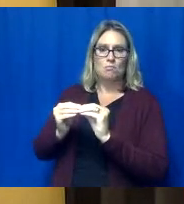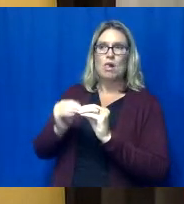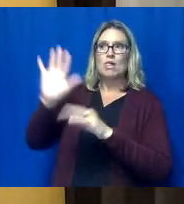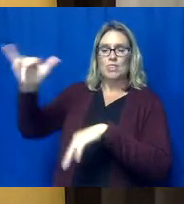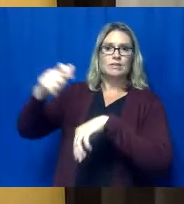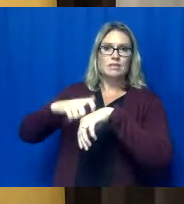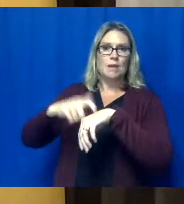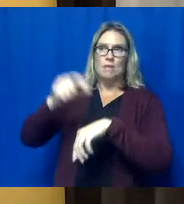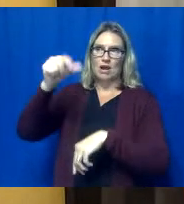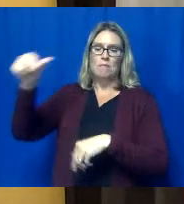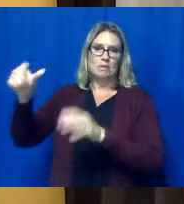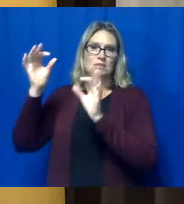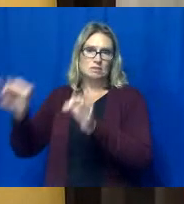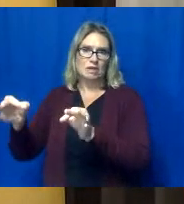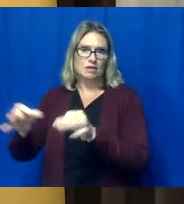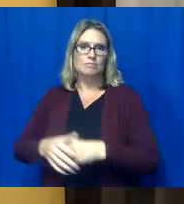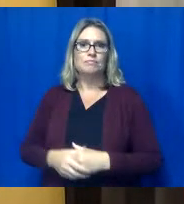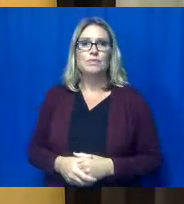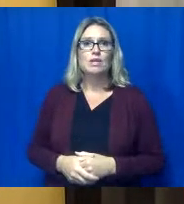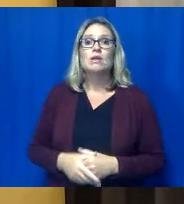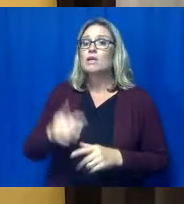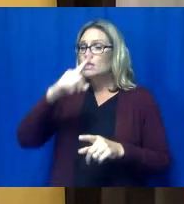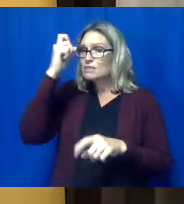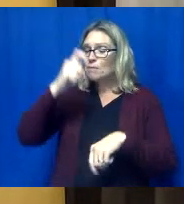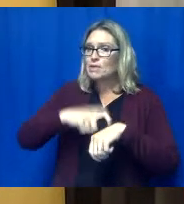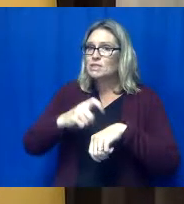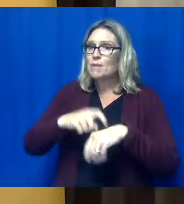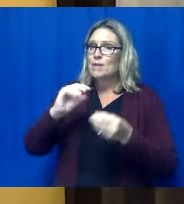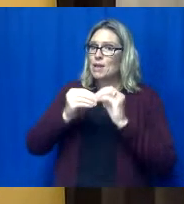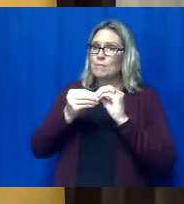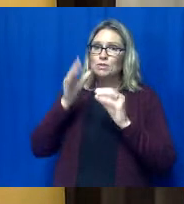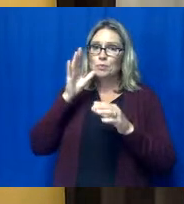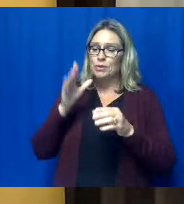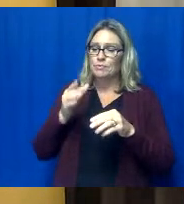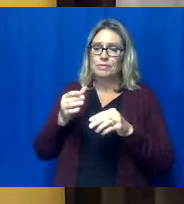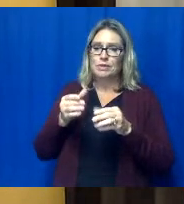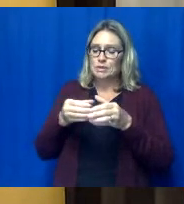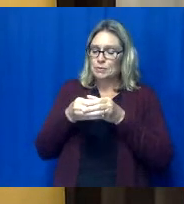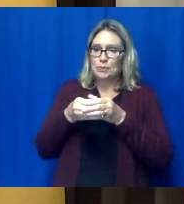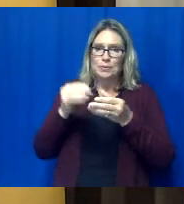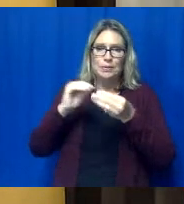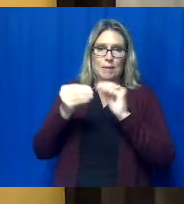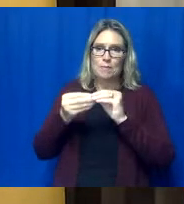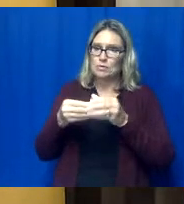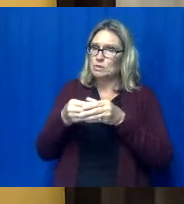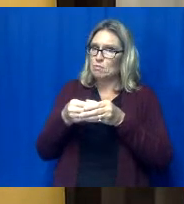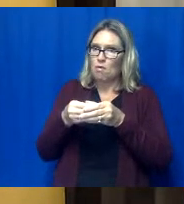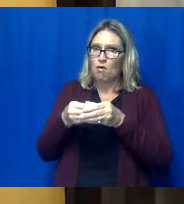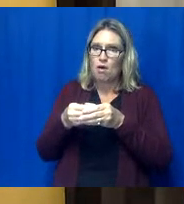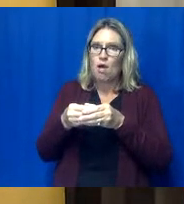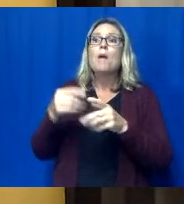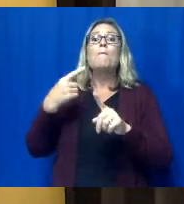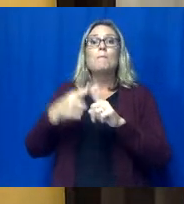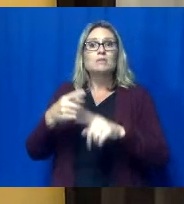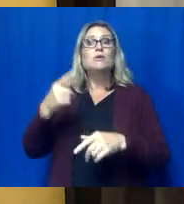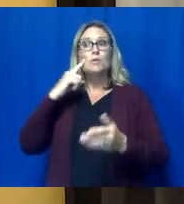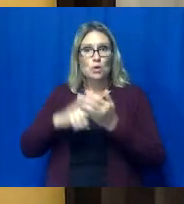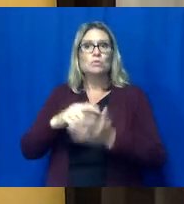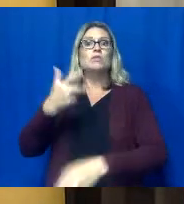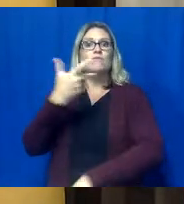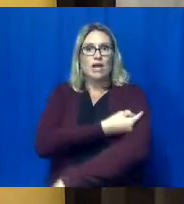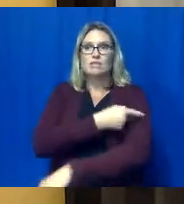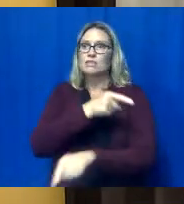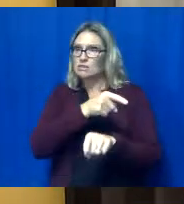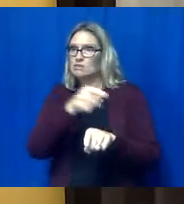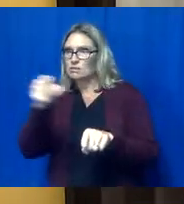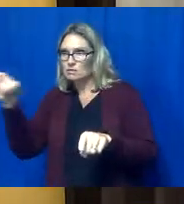summer, we had very few cases and a lot of promising data from vaccines throughout. Everything